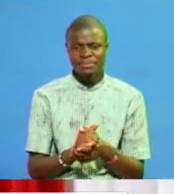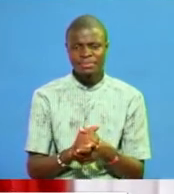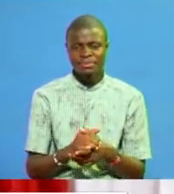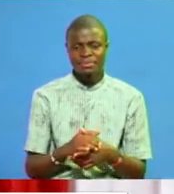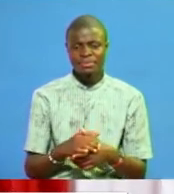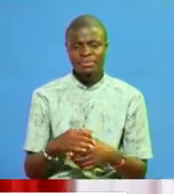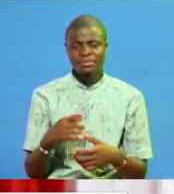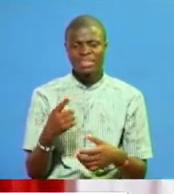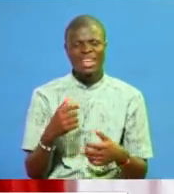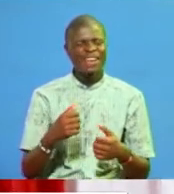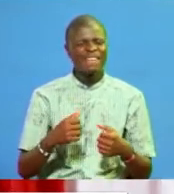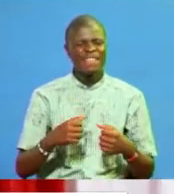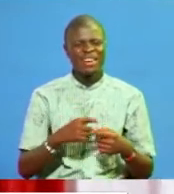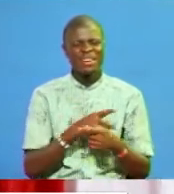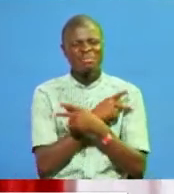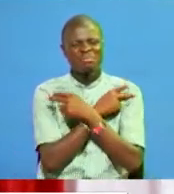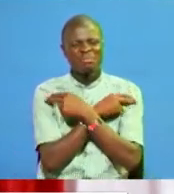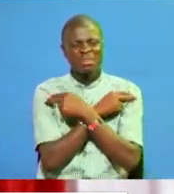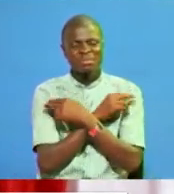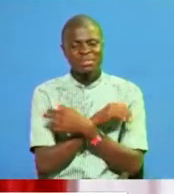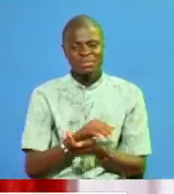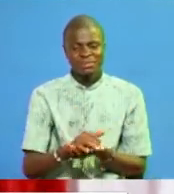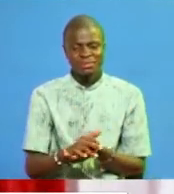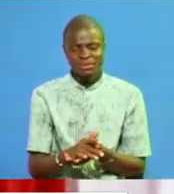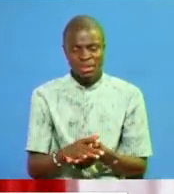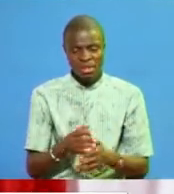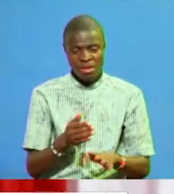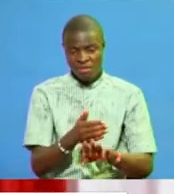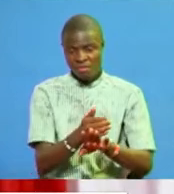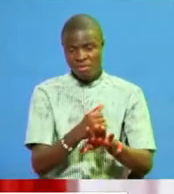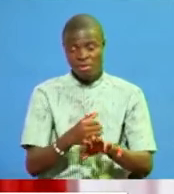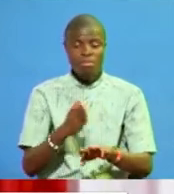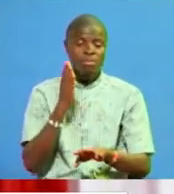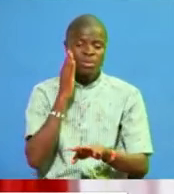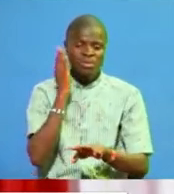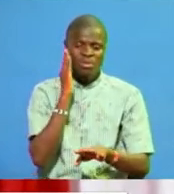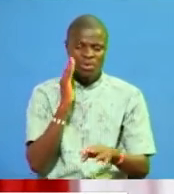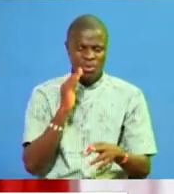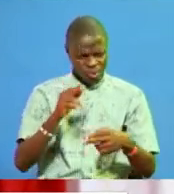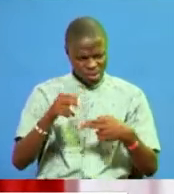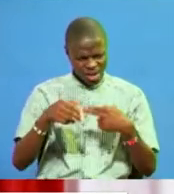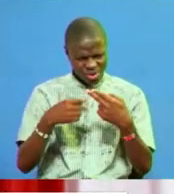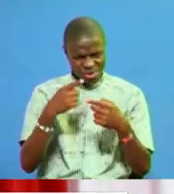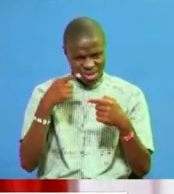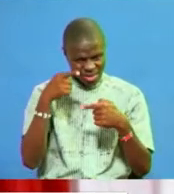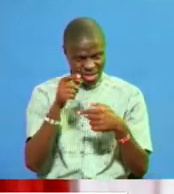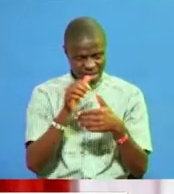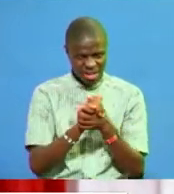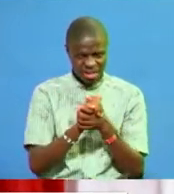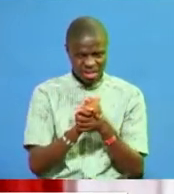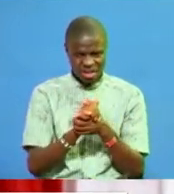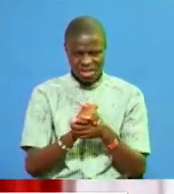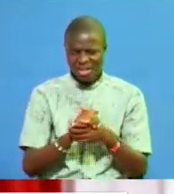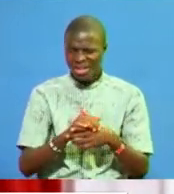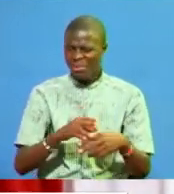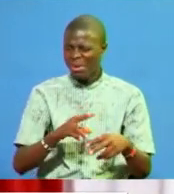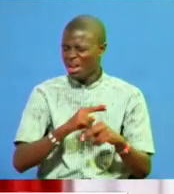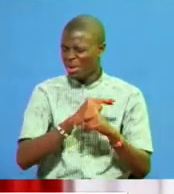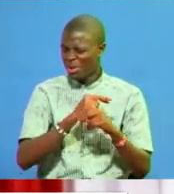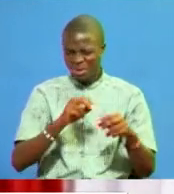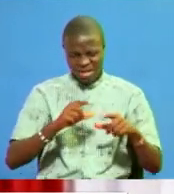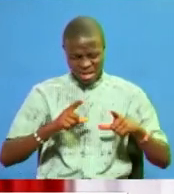wamekuwa na kiburi mingi. From tomorrow, we are moving into that area, and we will not leave that